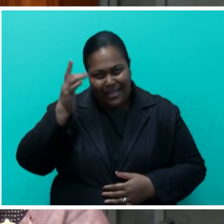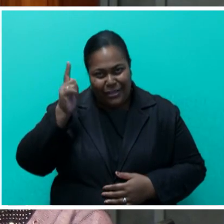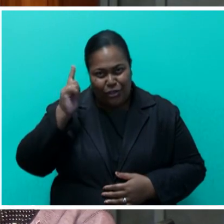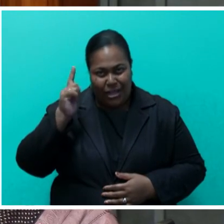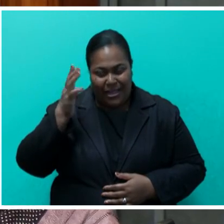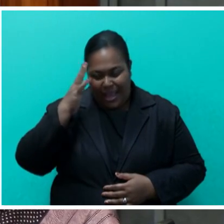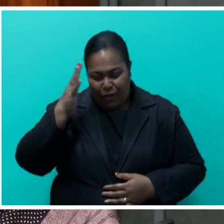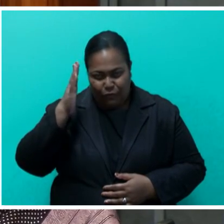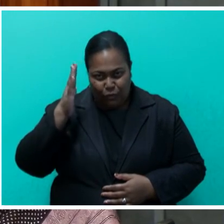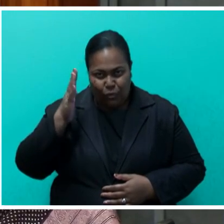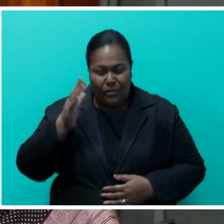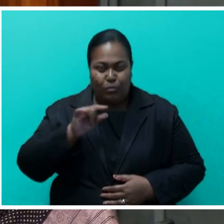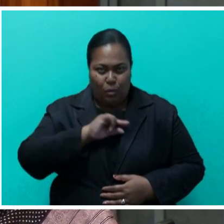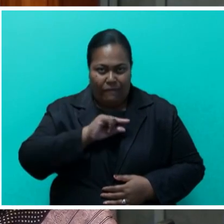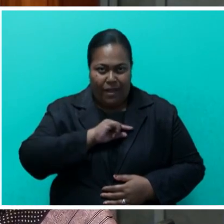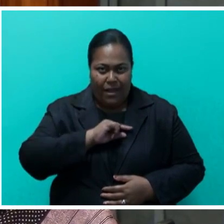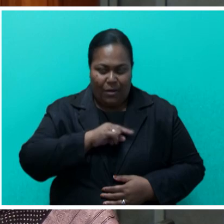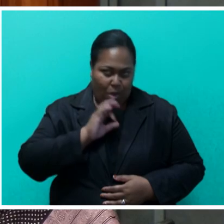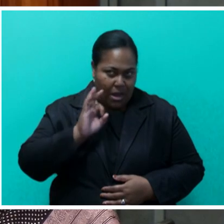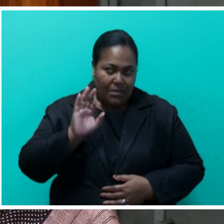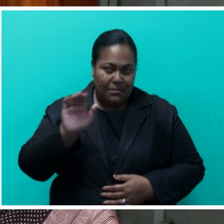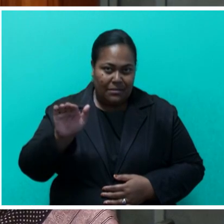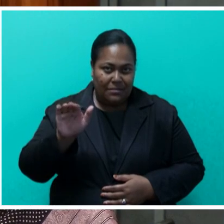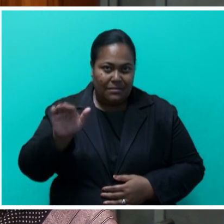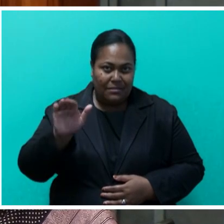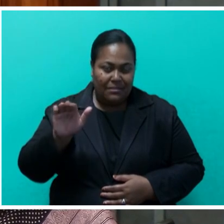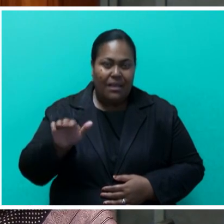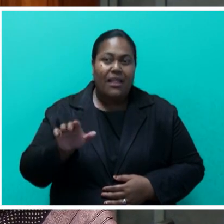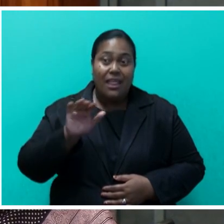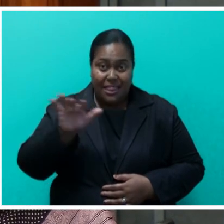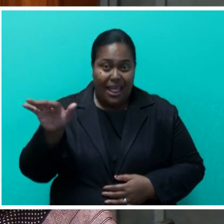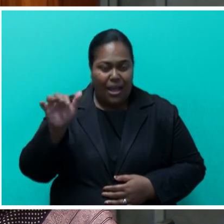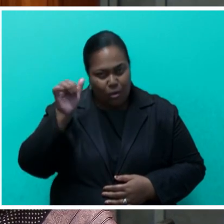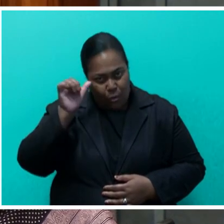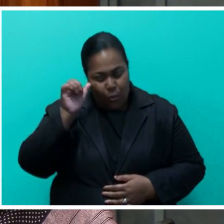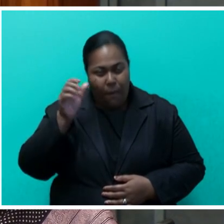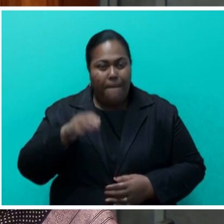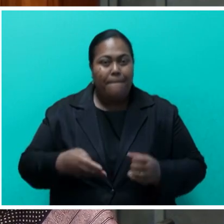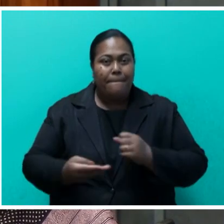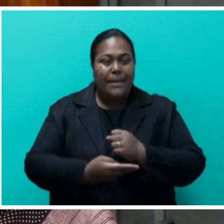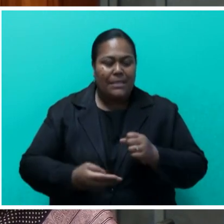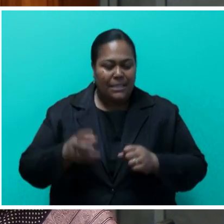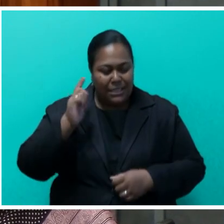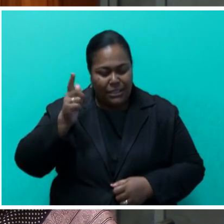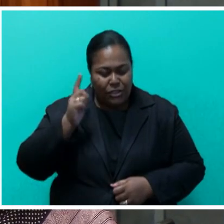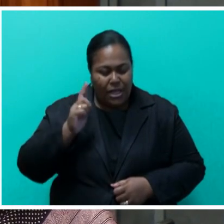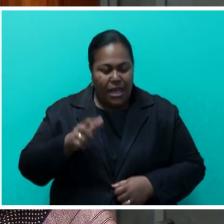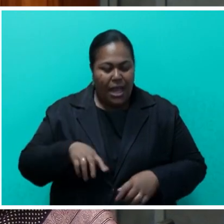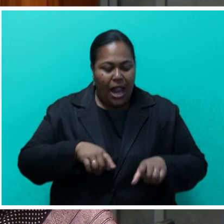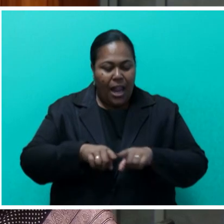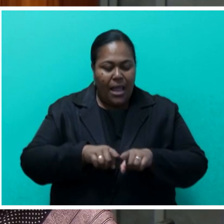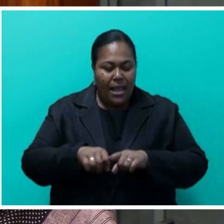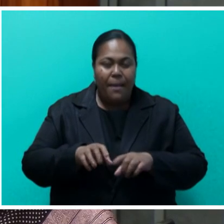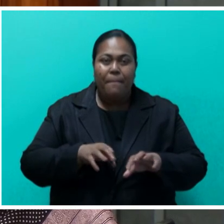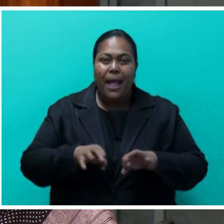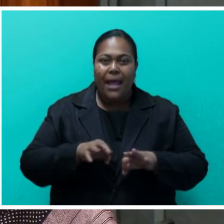are qualified and also they know the basic teachings and the learning plans that they should